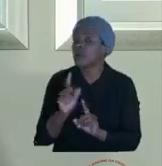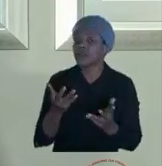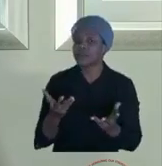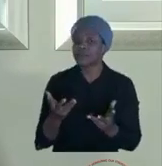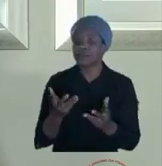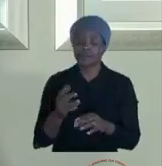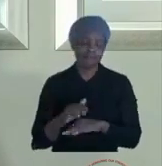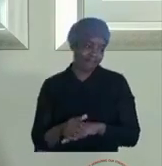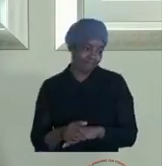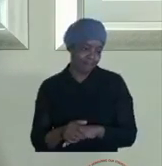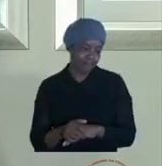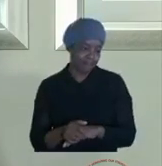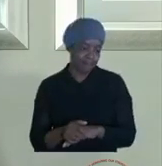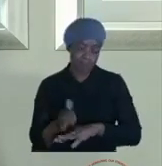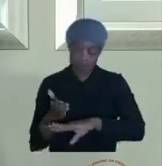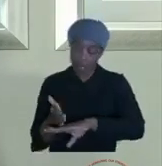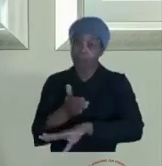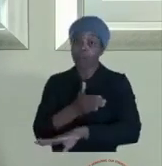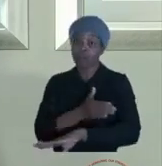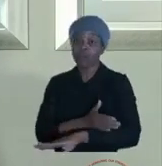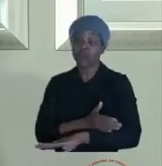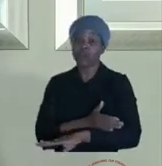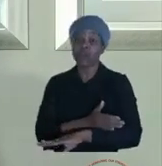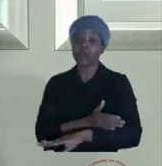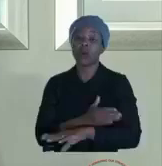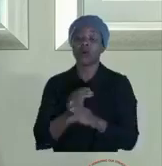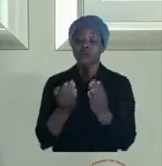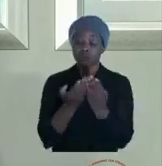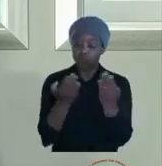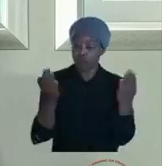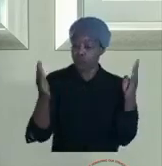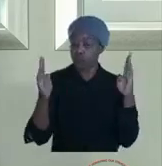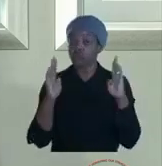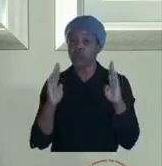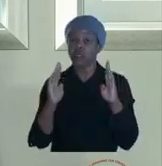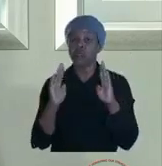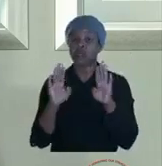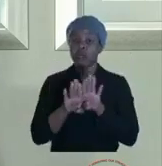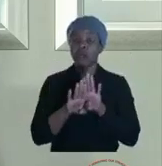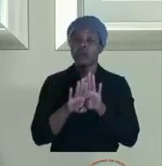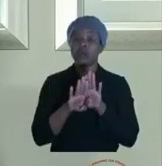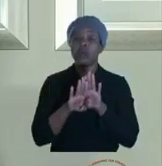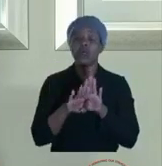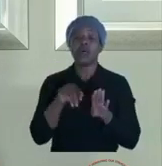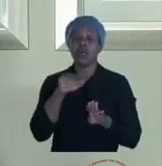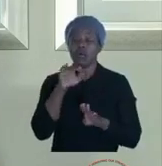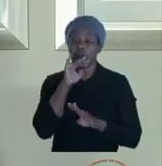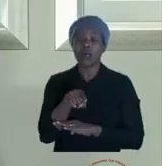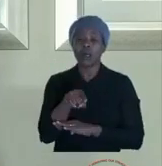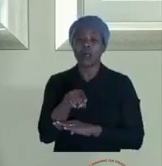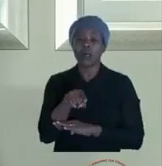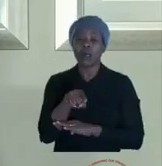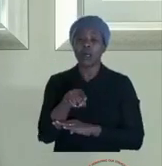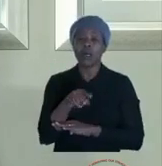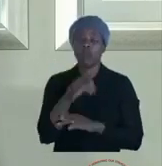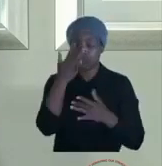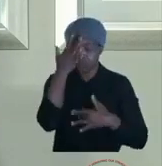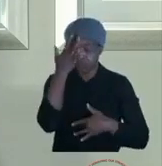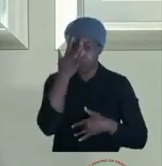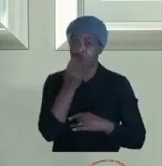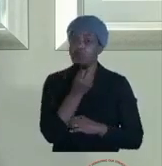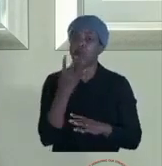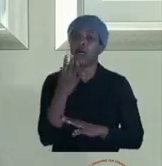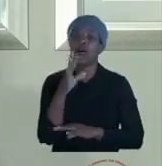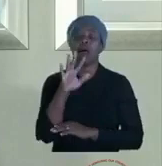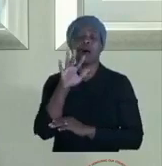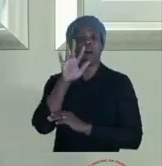Before the lockdown, youth unemployment rate in South Africa for the last quarter of 2019 was at 58.1% according to